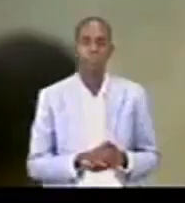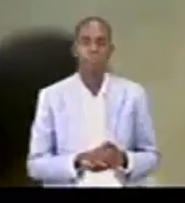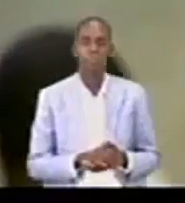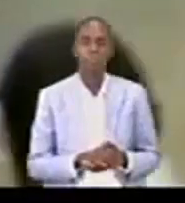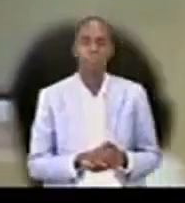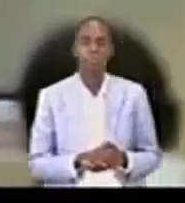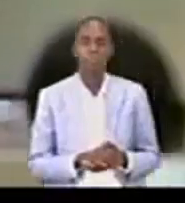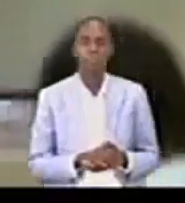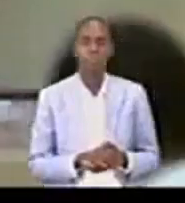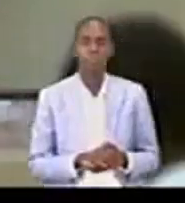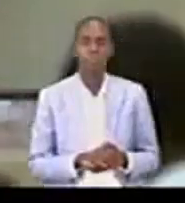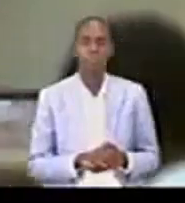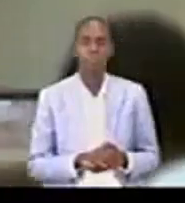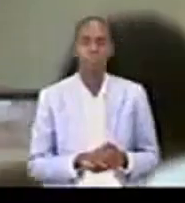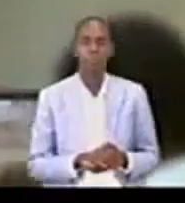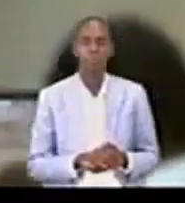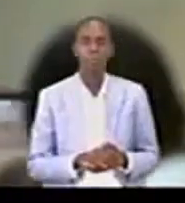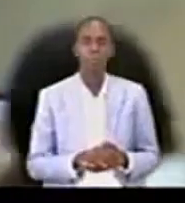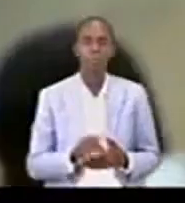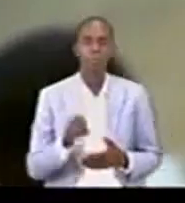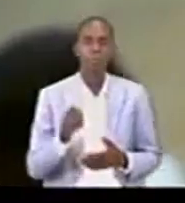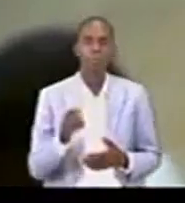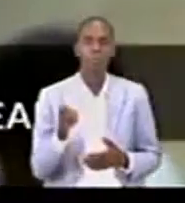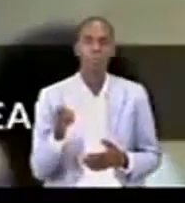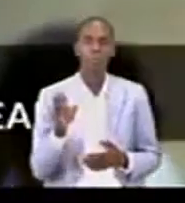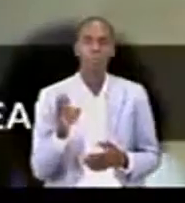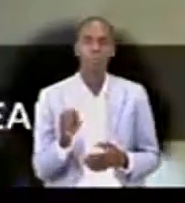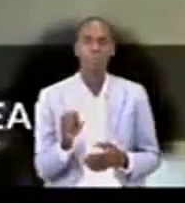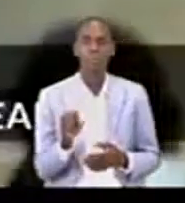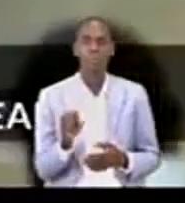and Son, GHS 83.